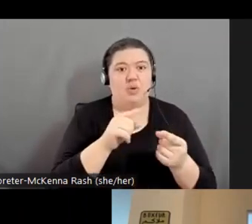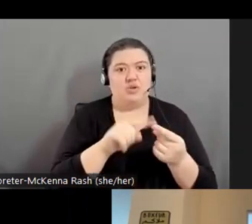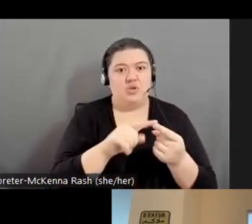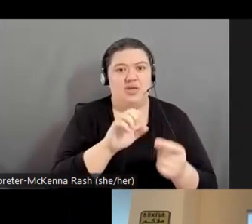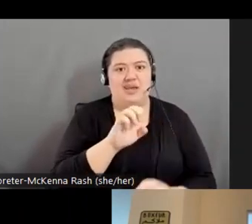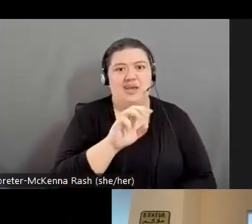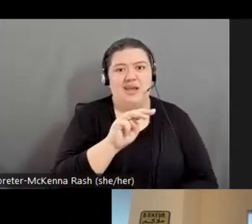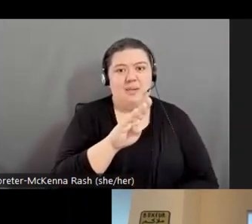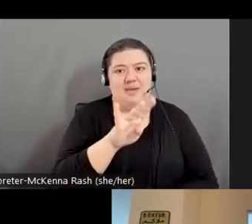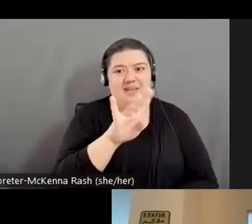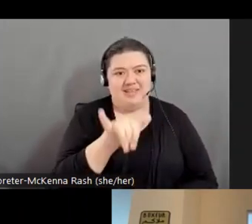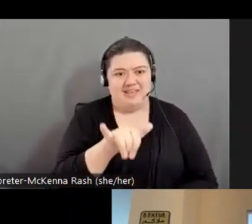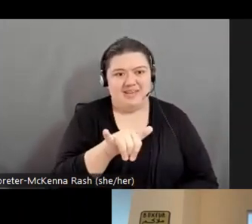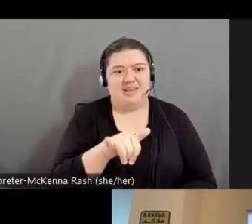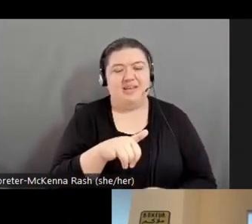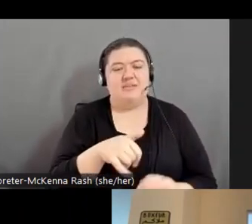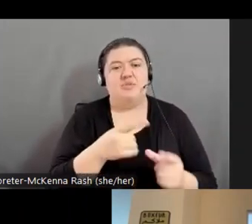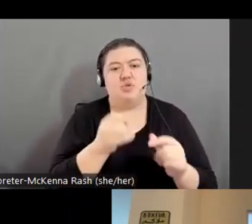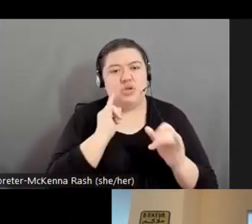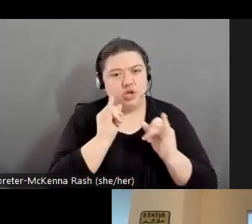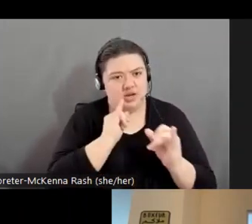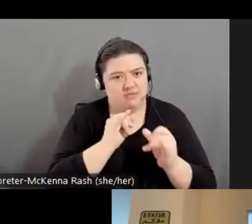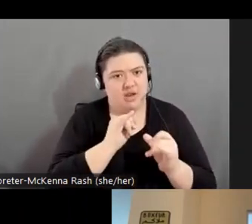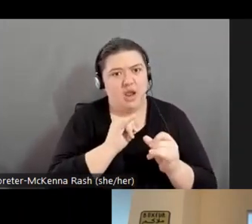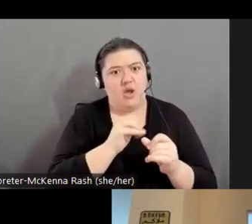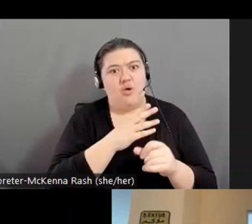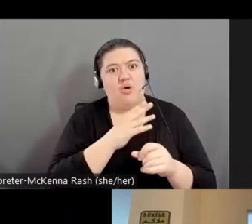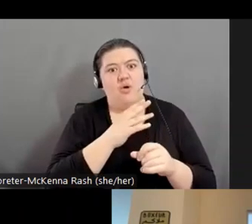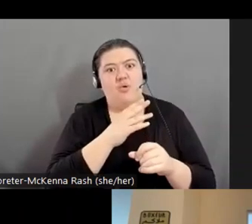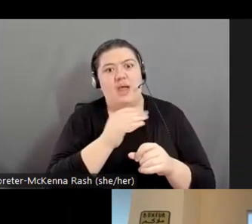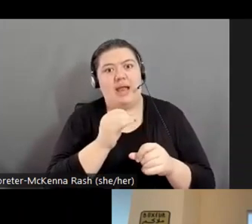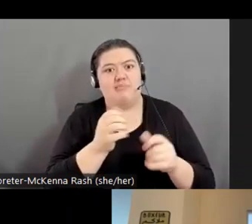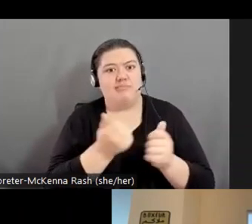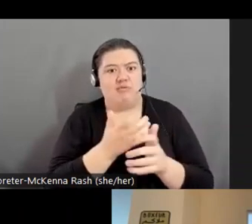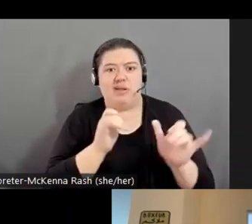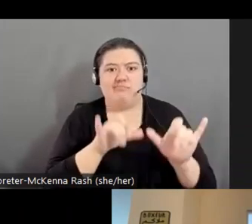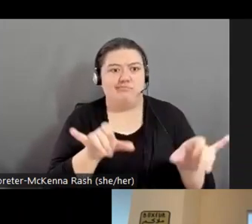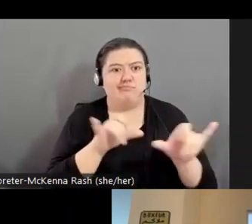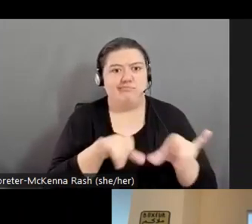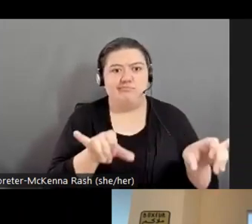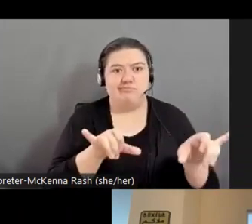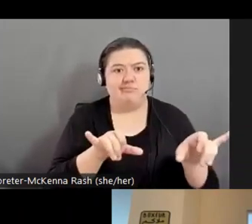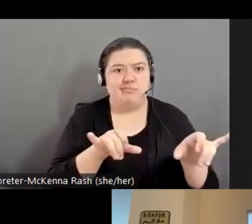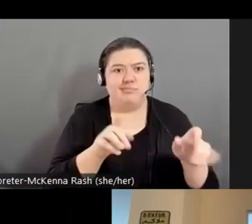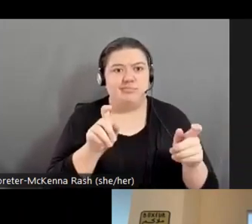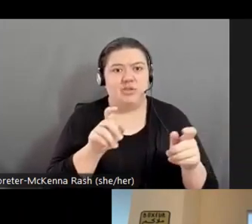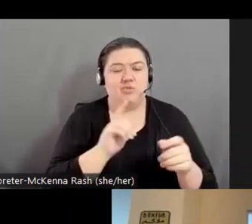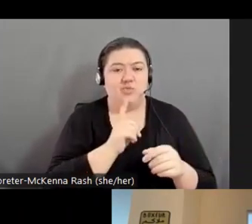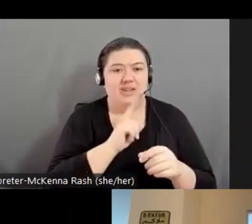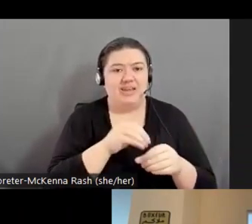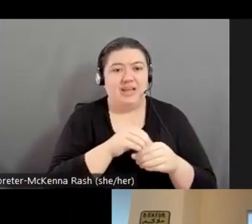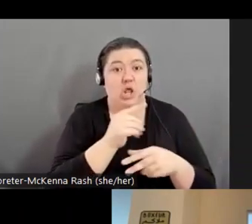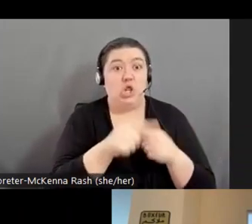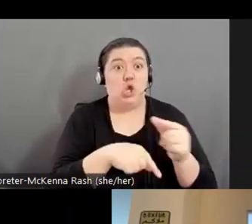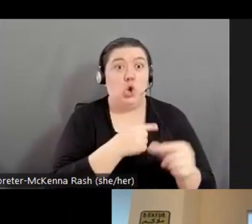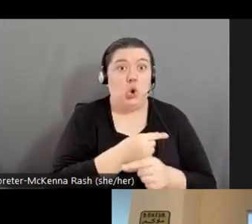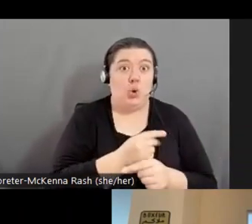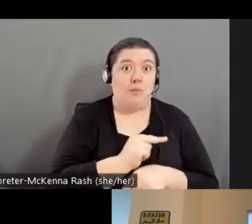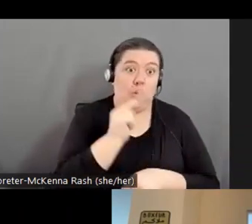your interview, the turnaround time, which used to be pretty much standard. Certainly in the global north, it was